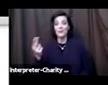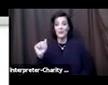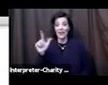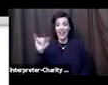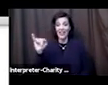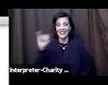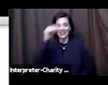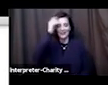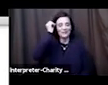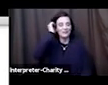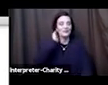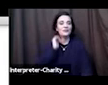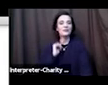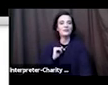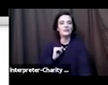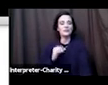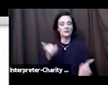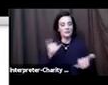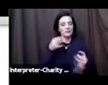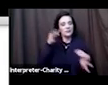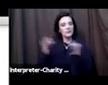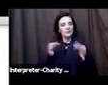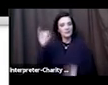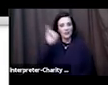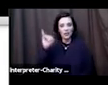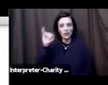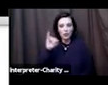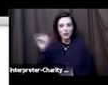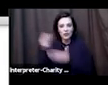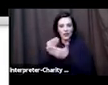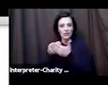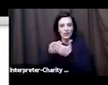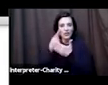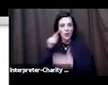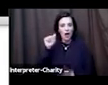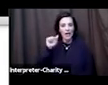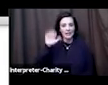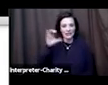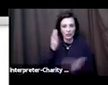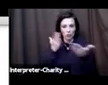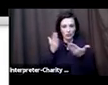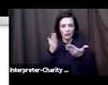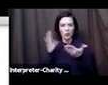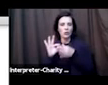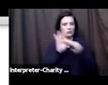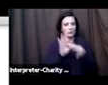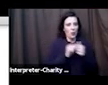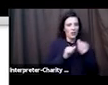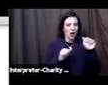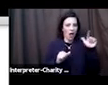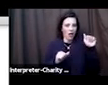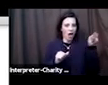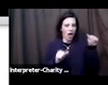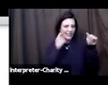so going into insurance funding for AAC, and to kind of piggyback off of what Alana said, even though a lot of the